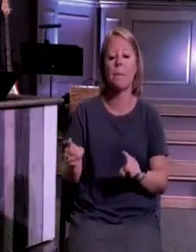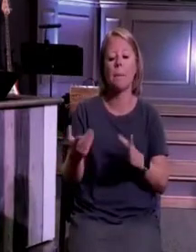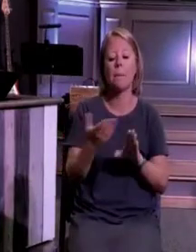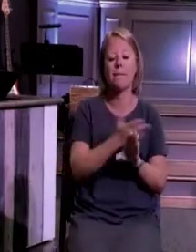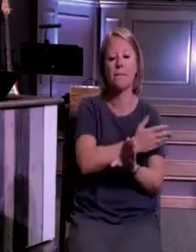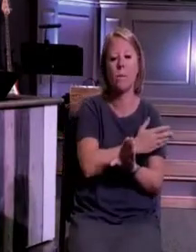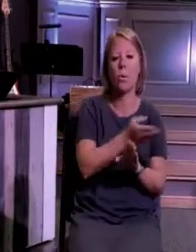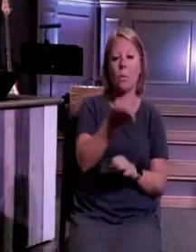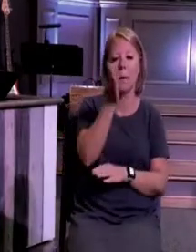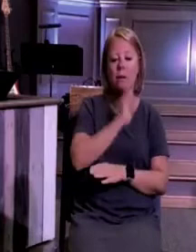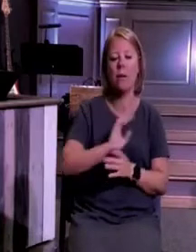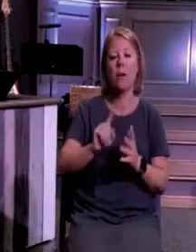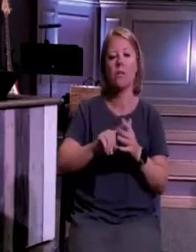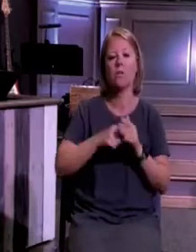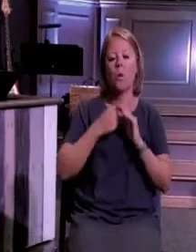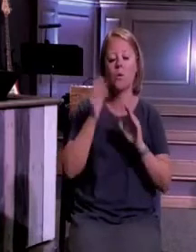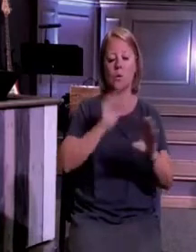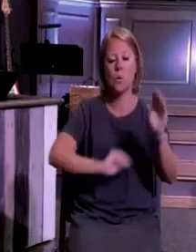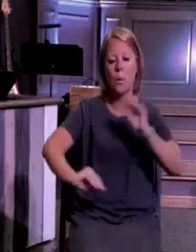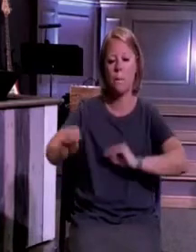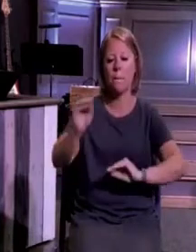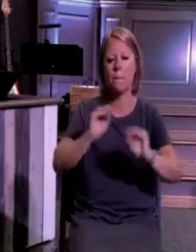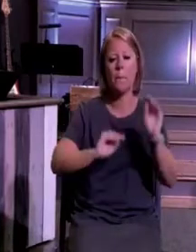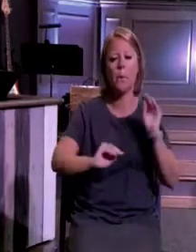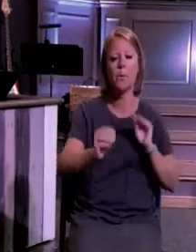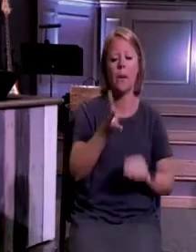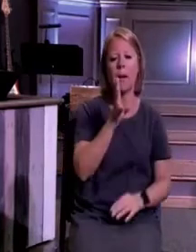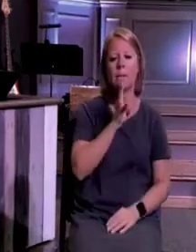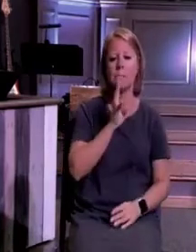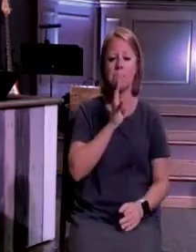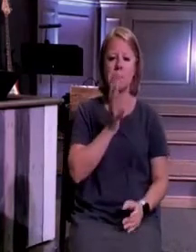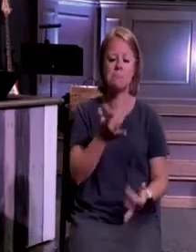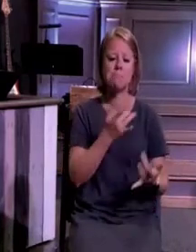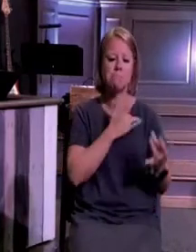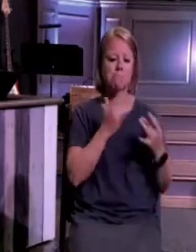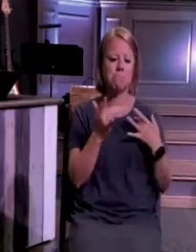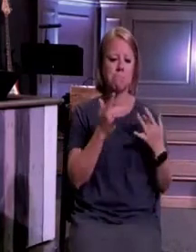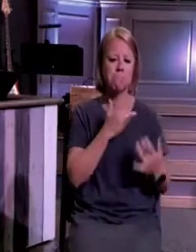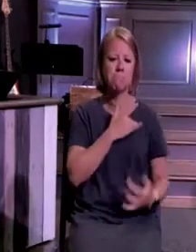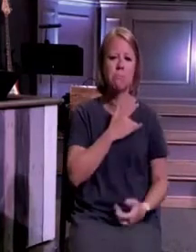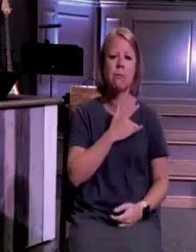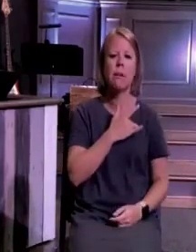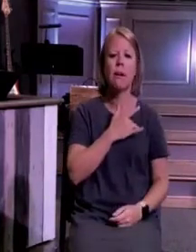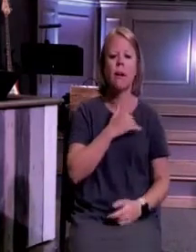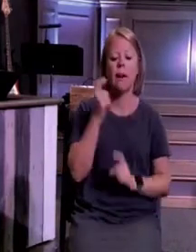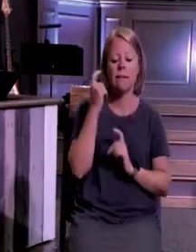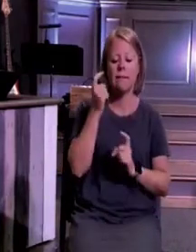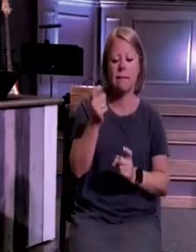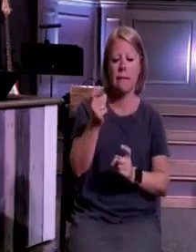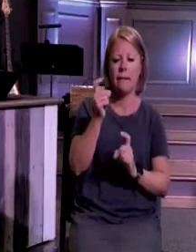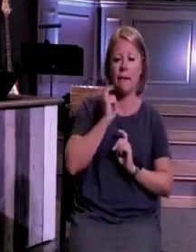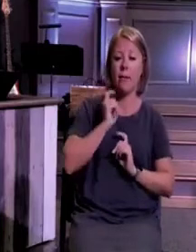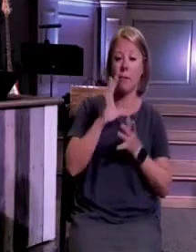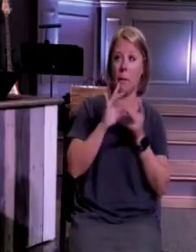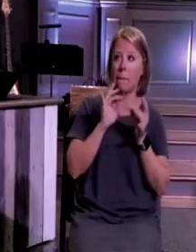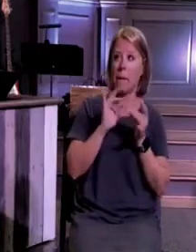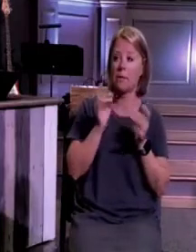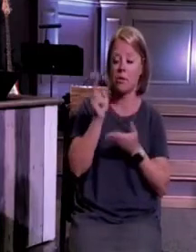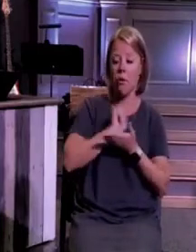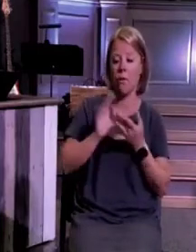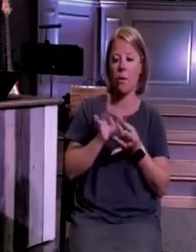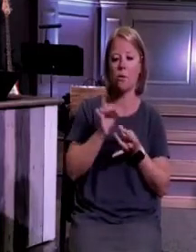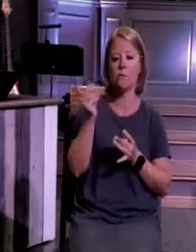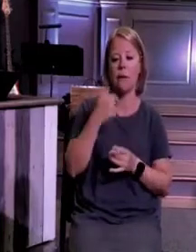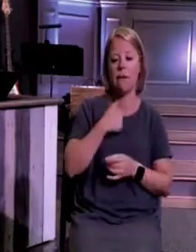God begins to move and speak and begin to give me that message of the Holy Spirit that I'm about to